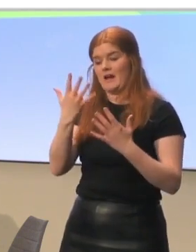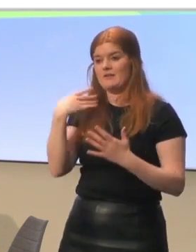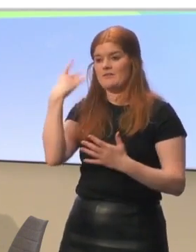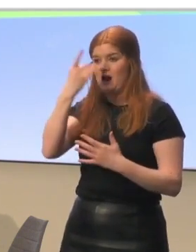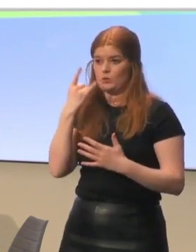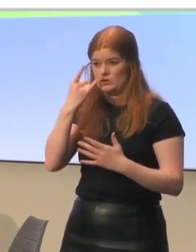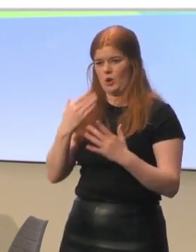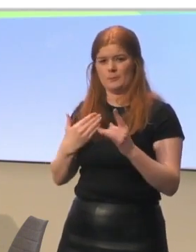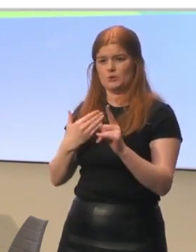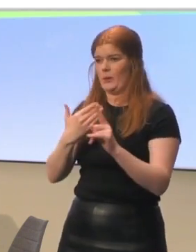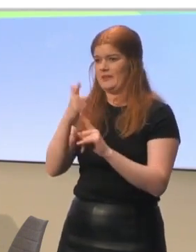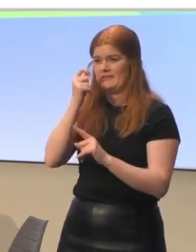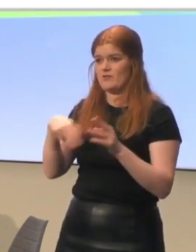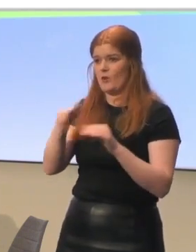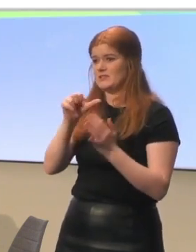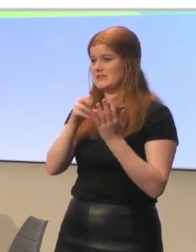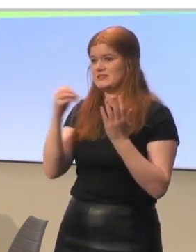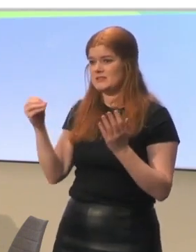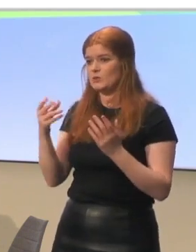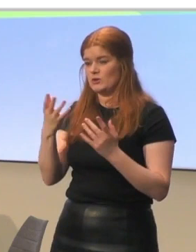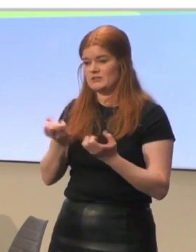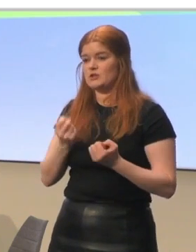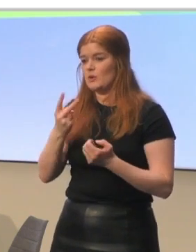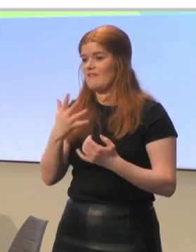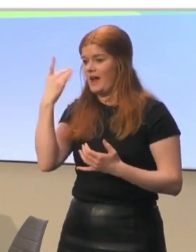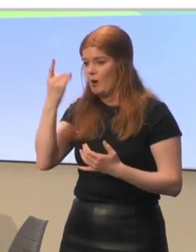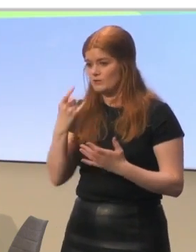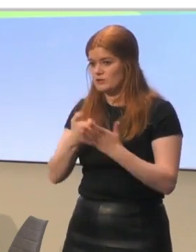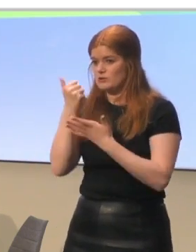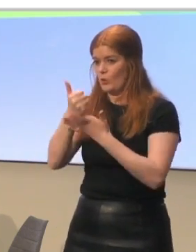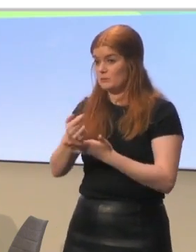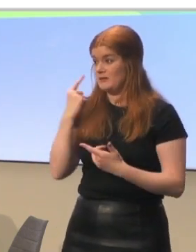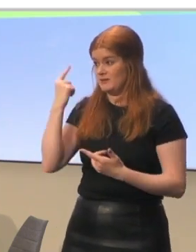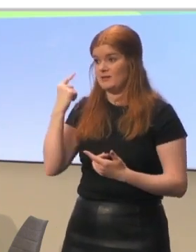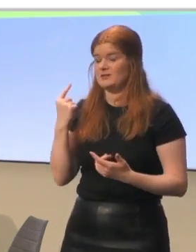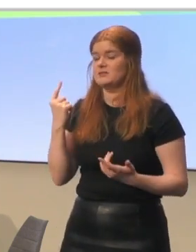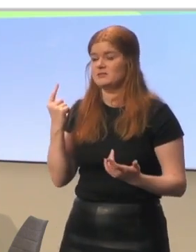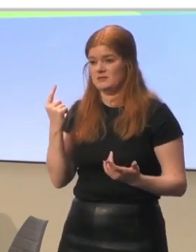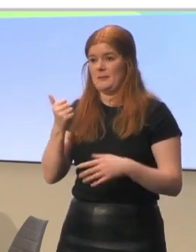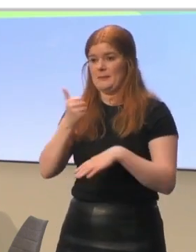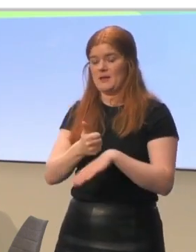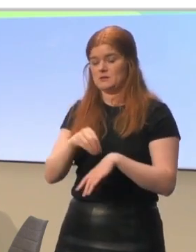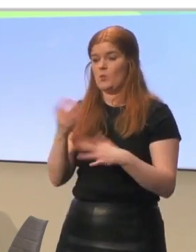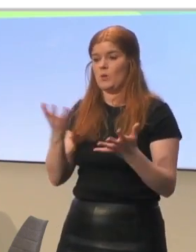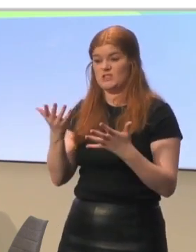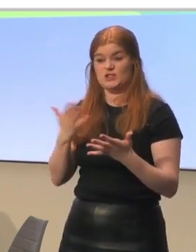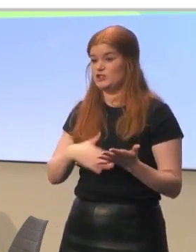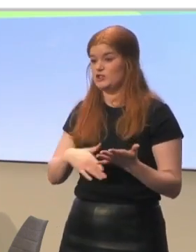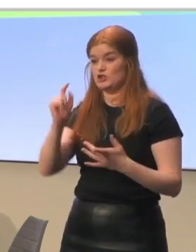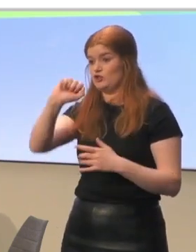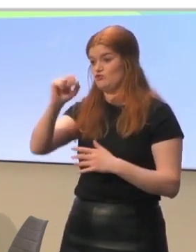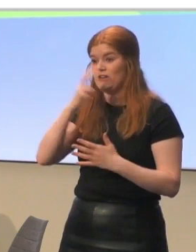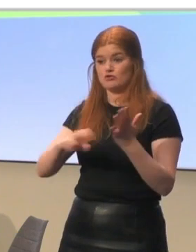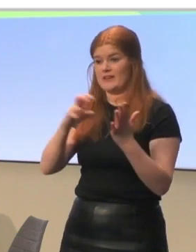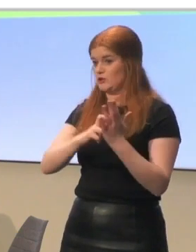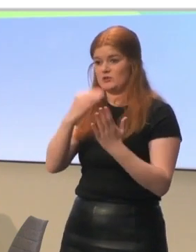going right up to, if you have over 60, you get 25 hours. And that actually is based purely on your